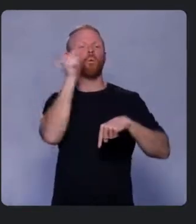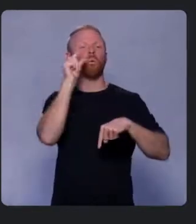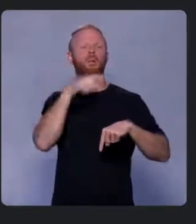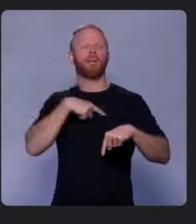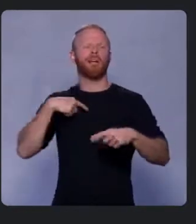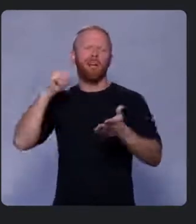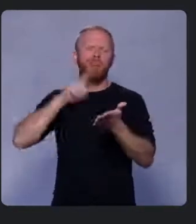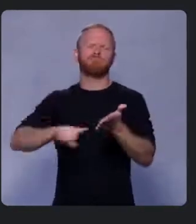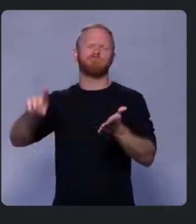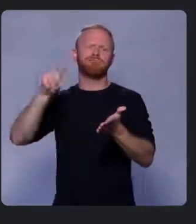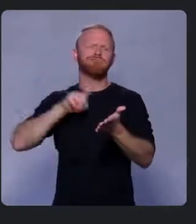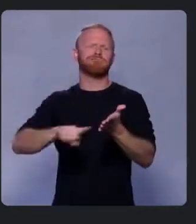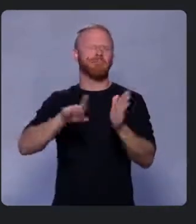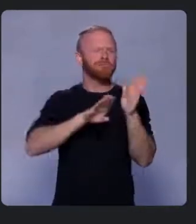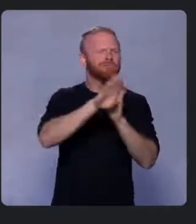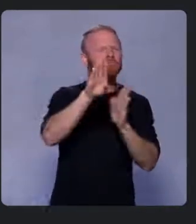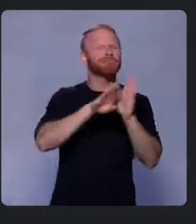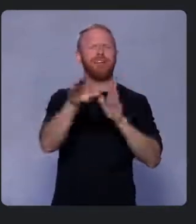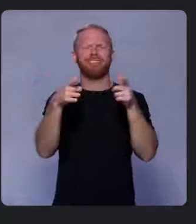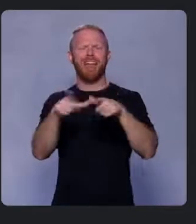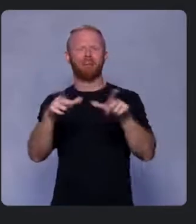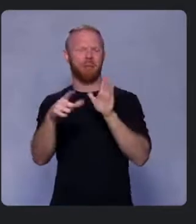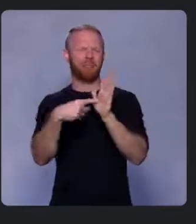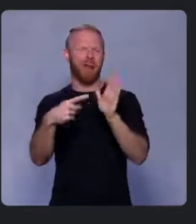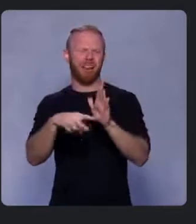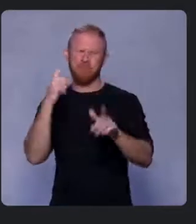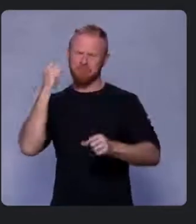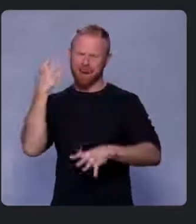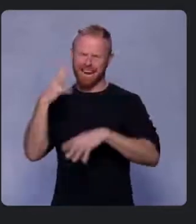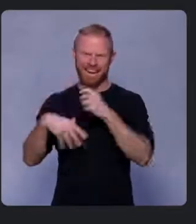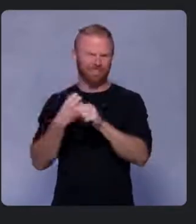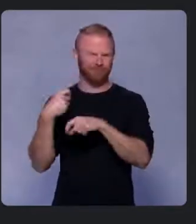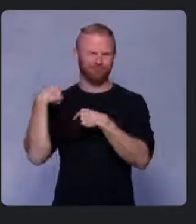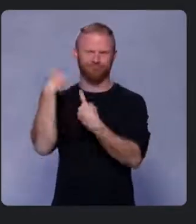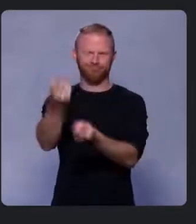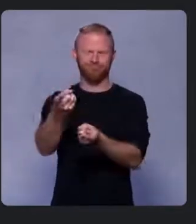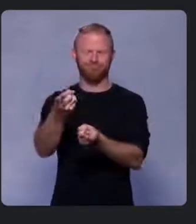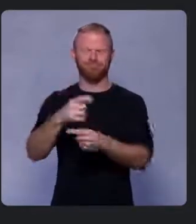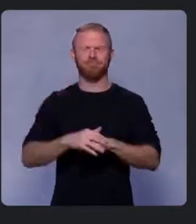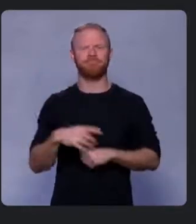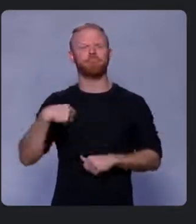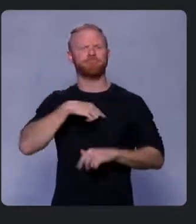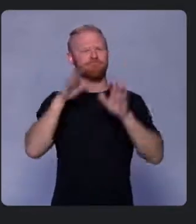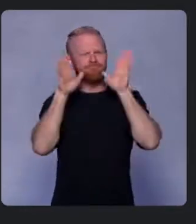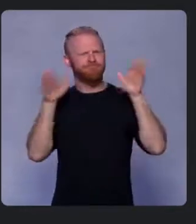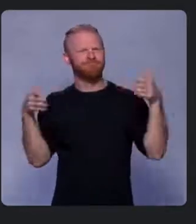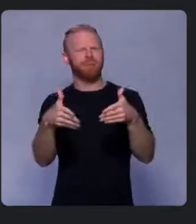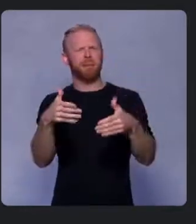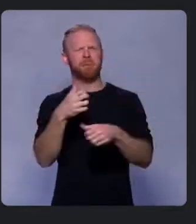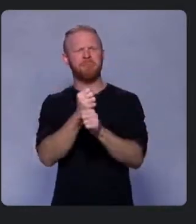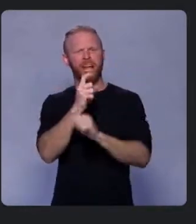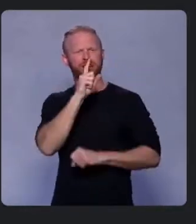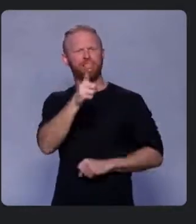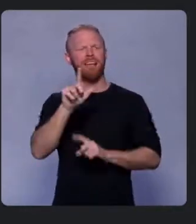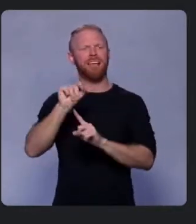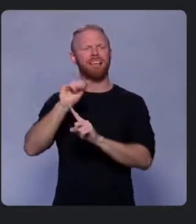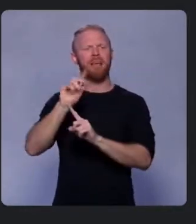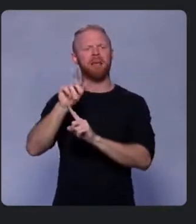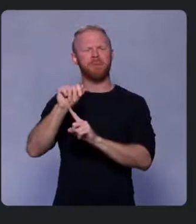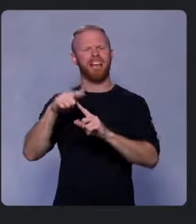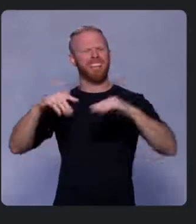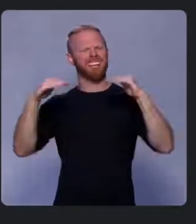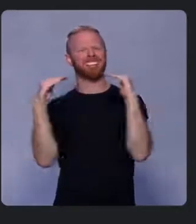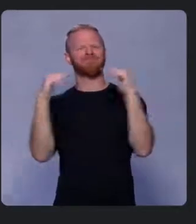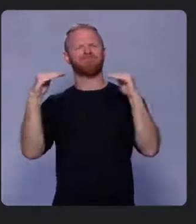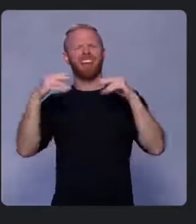and developing language models for many years. We have focused on ensuring Lambda meets our incredibly high standards